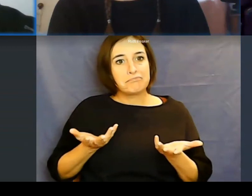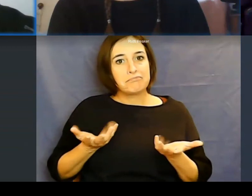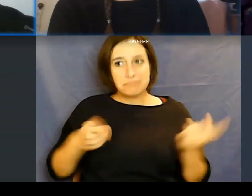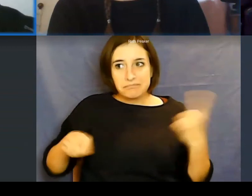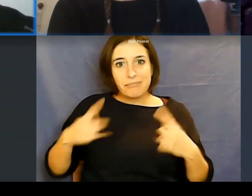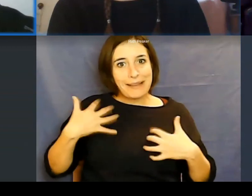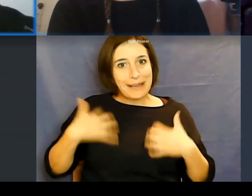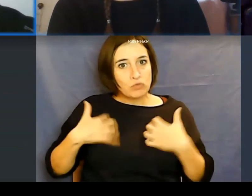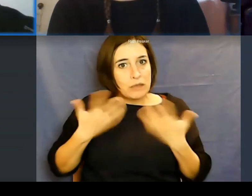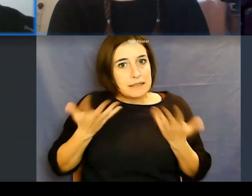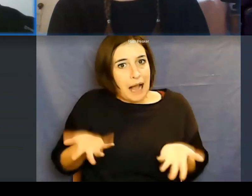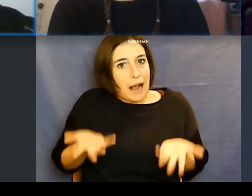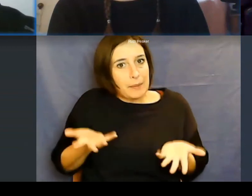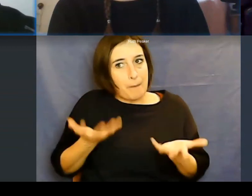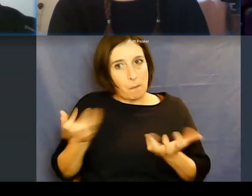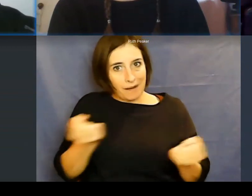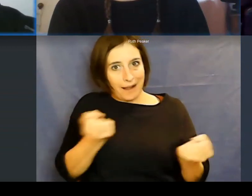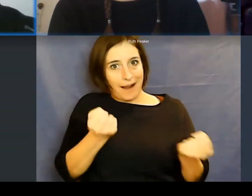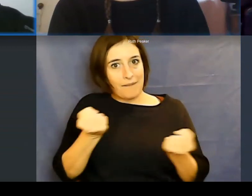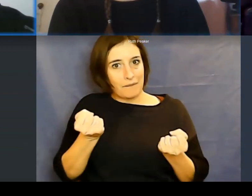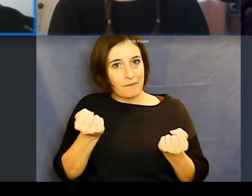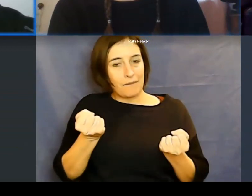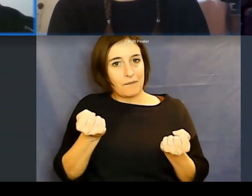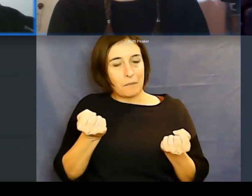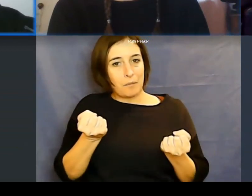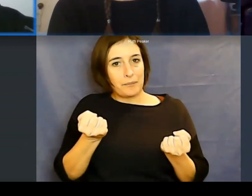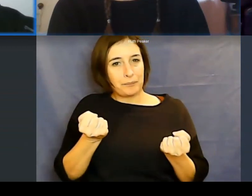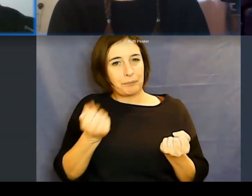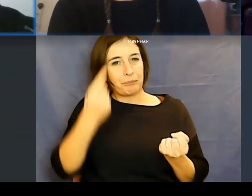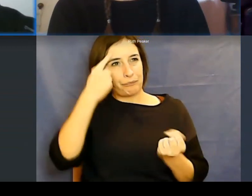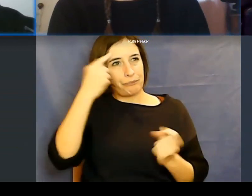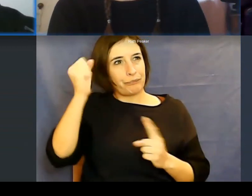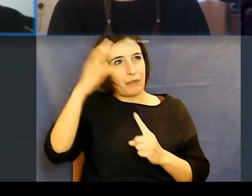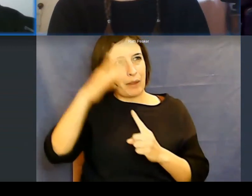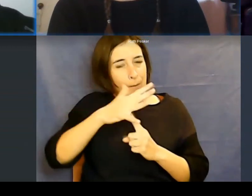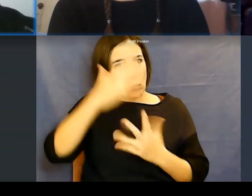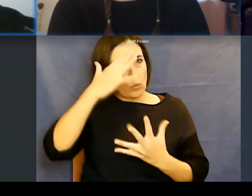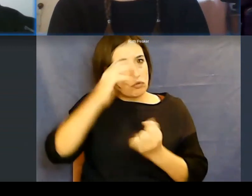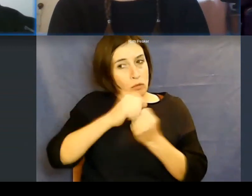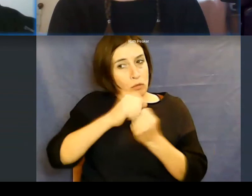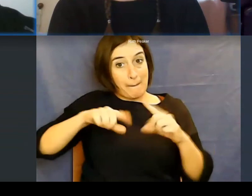And I think it's about the sector as a whole,